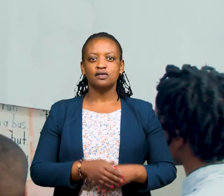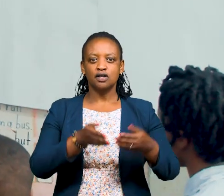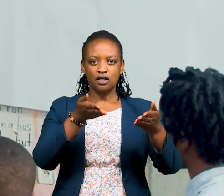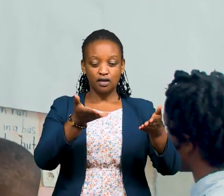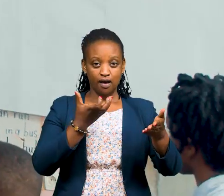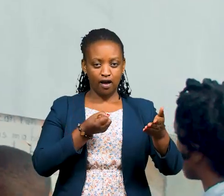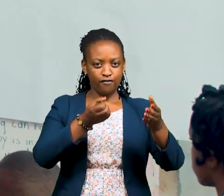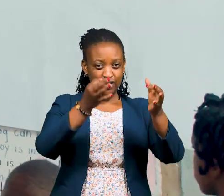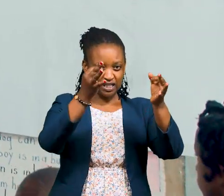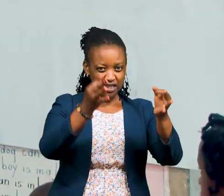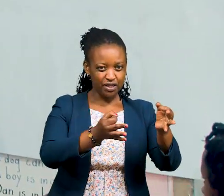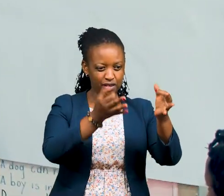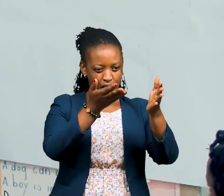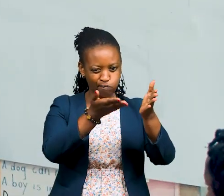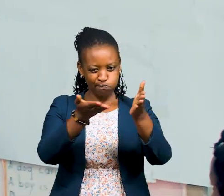have objects.